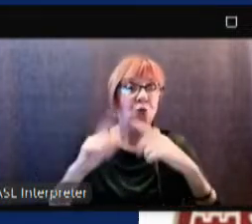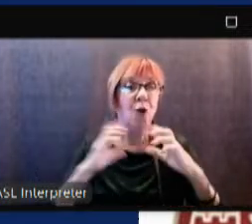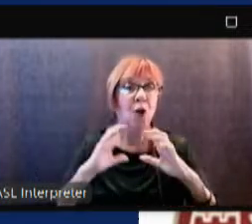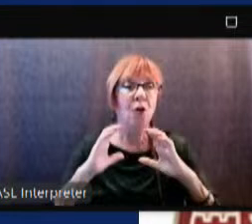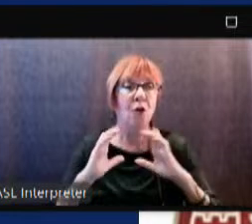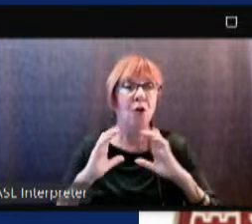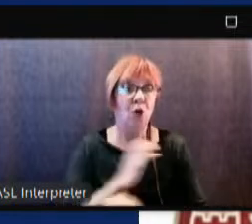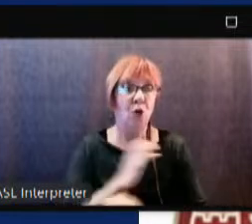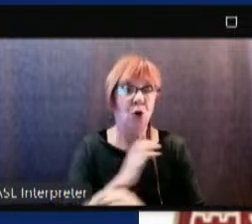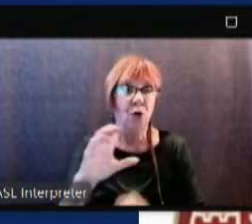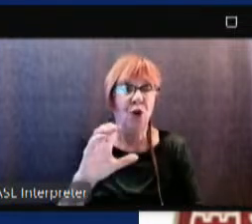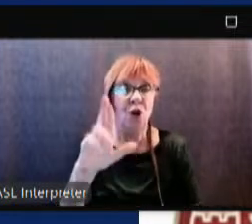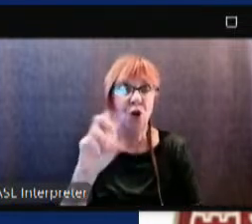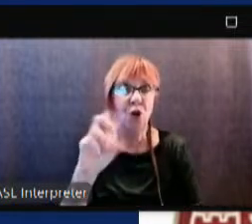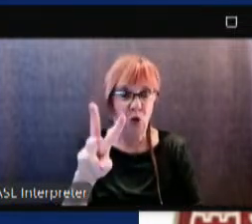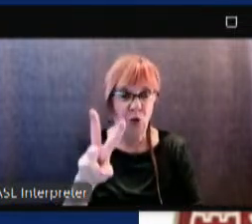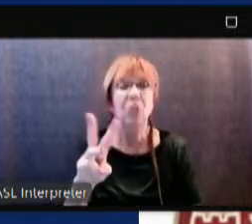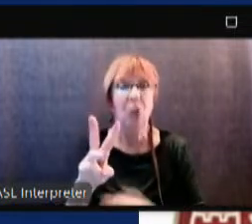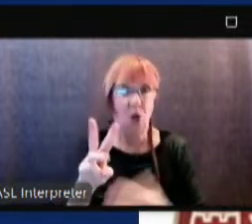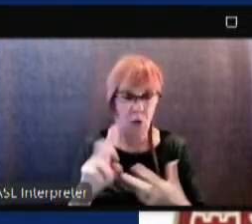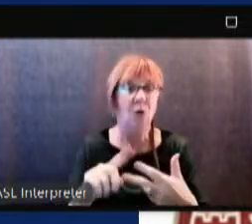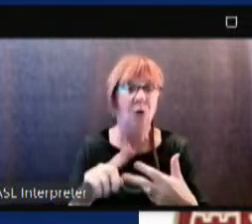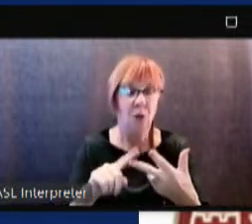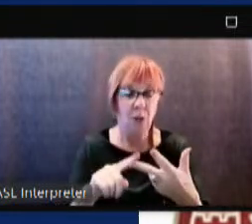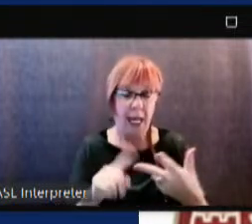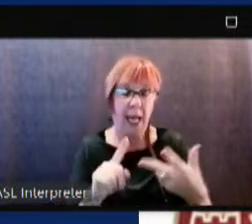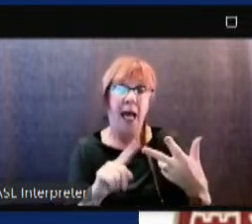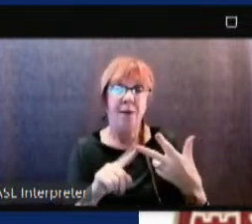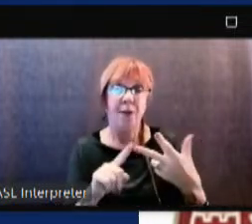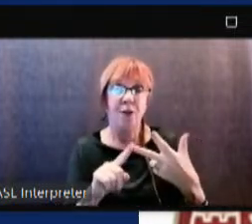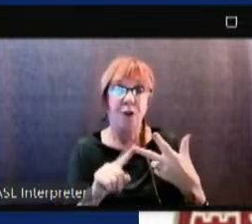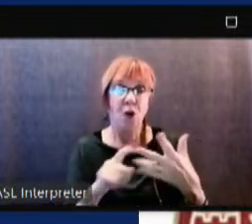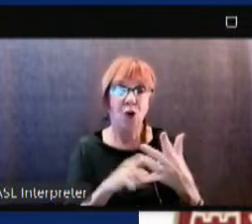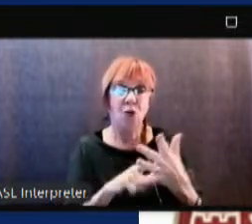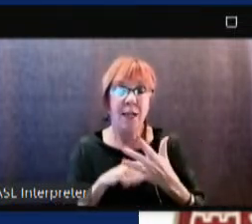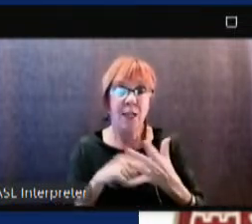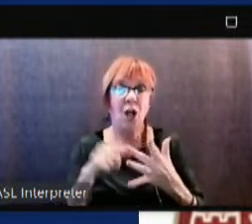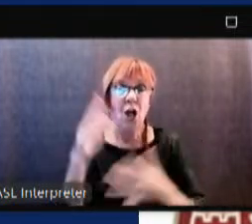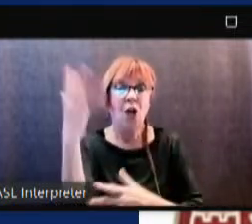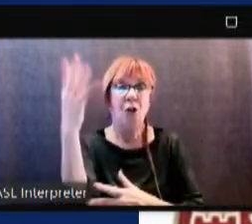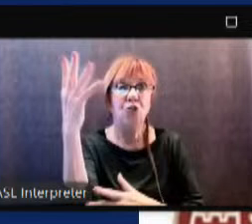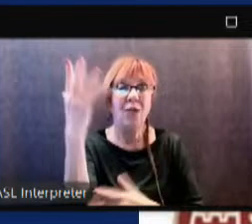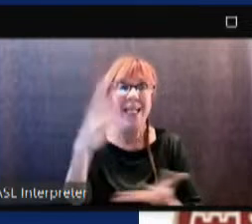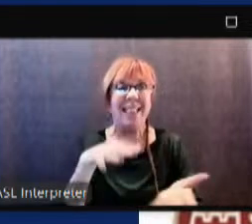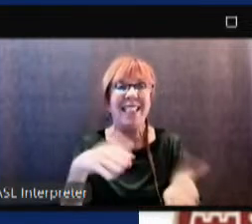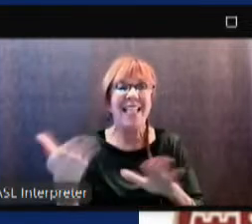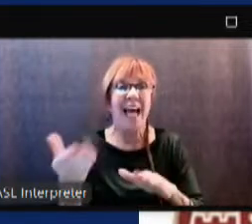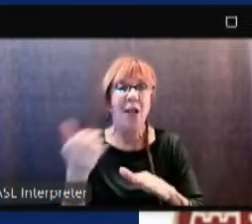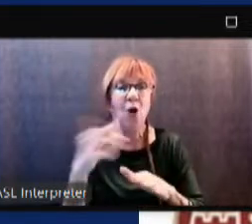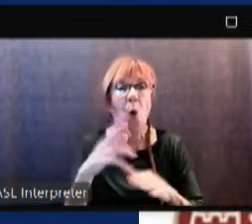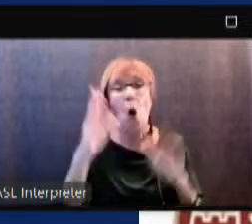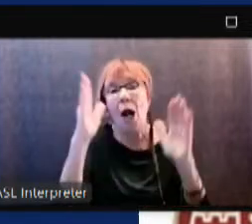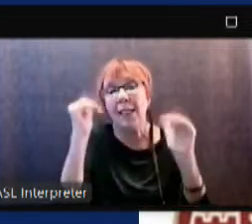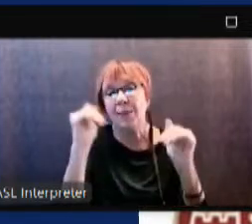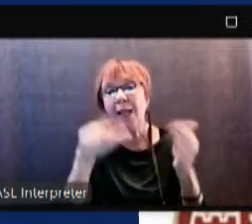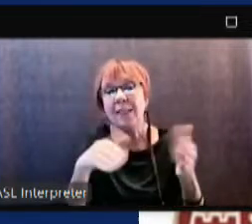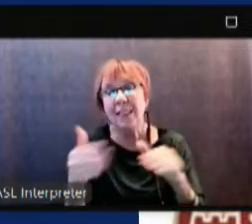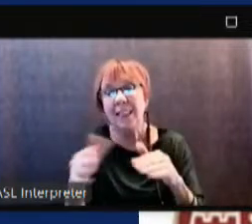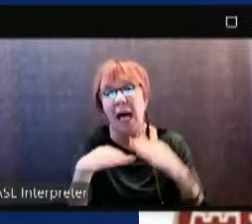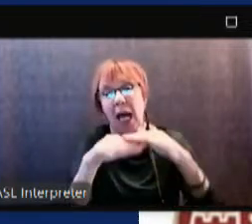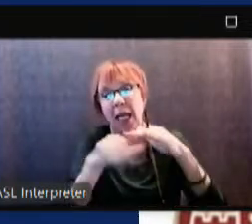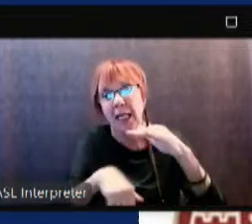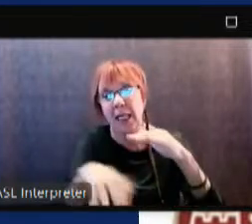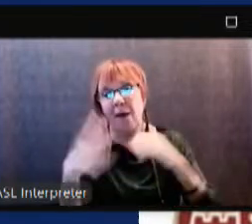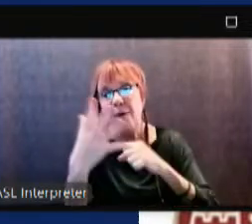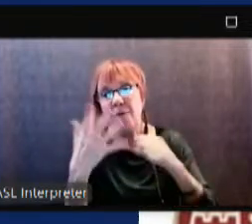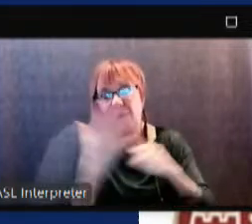to be removed. And then the third criteria is the tree is dead or expected to die within 5 years as